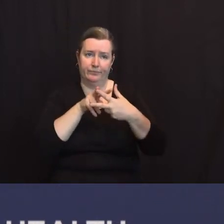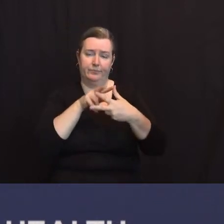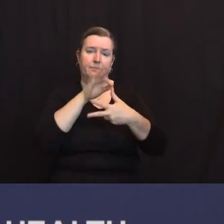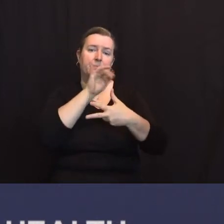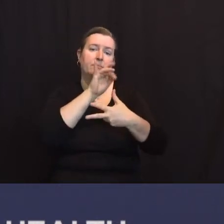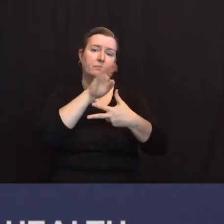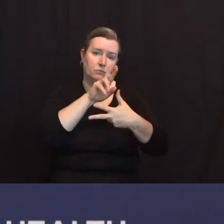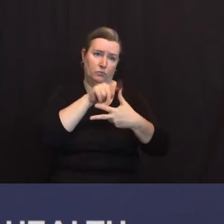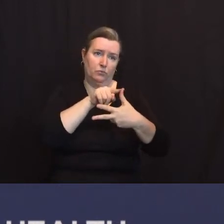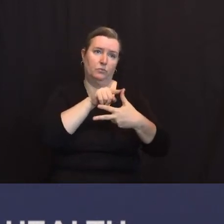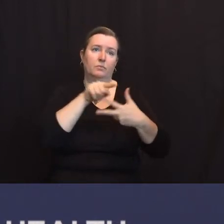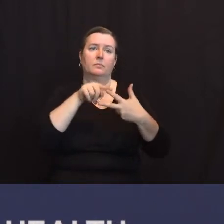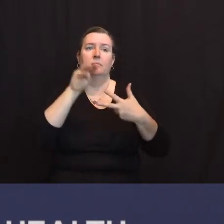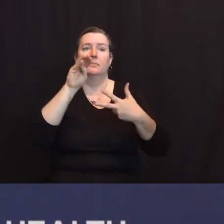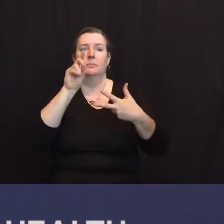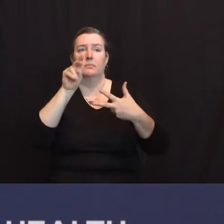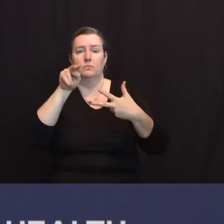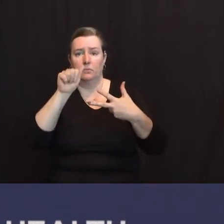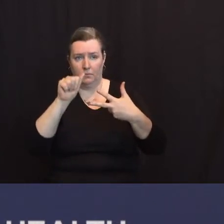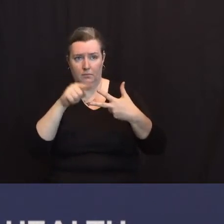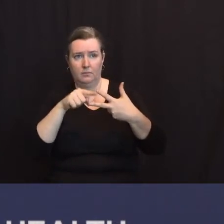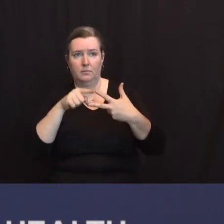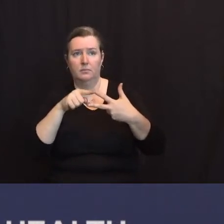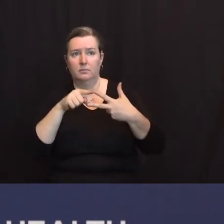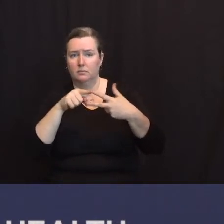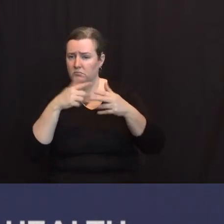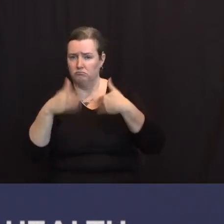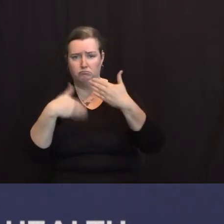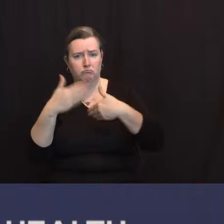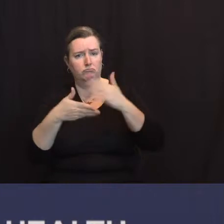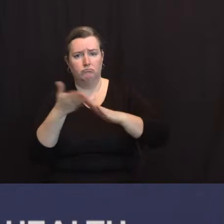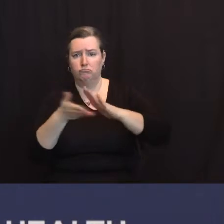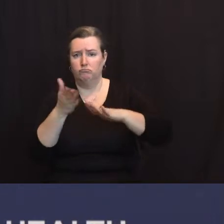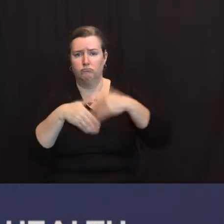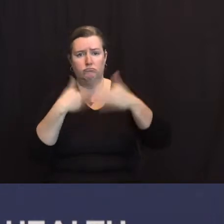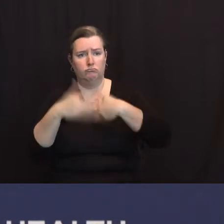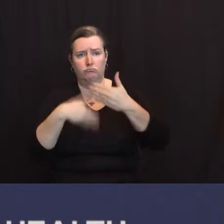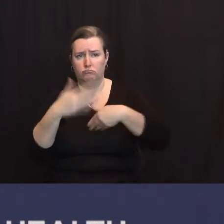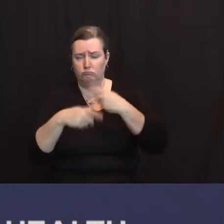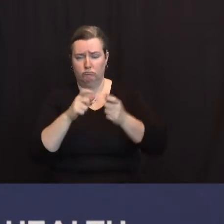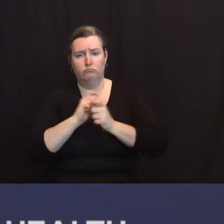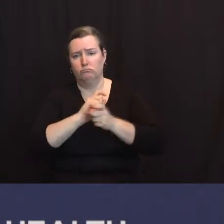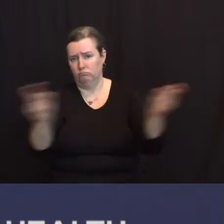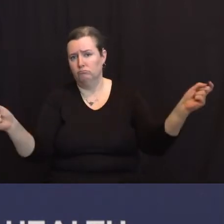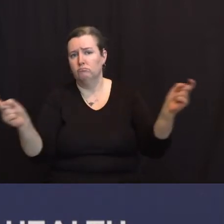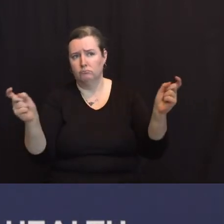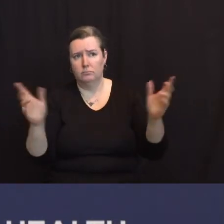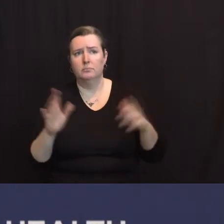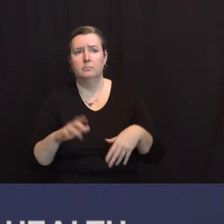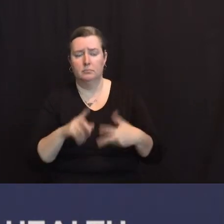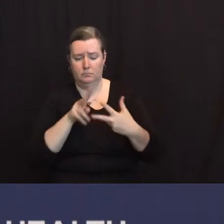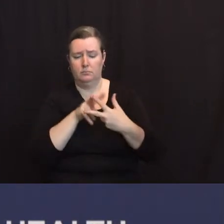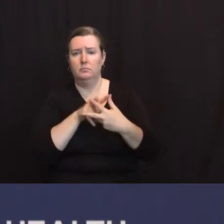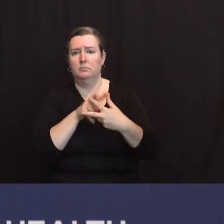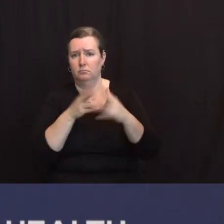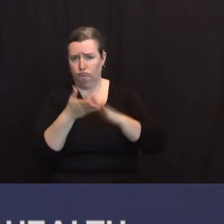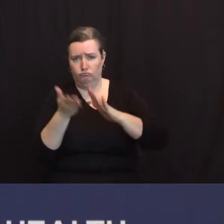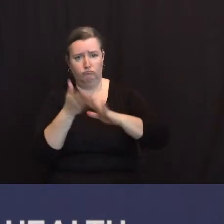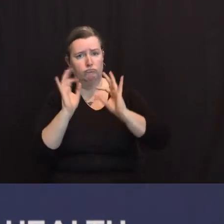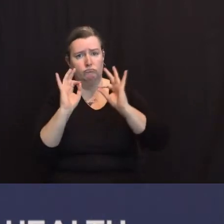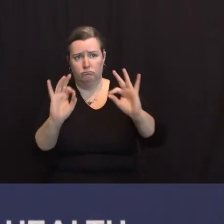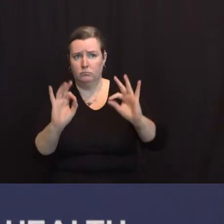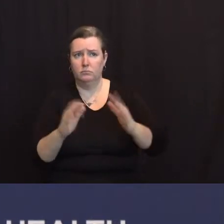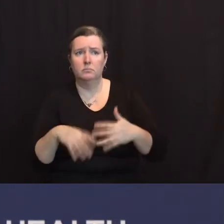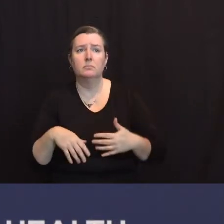pace, incremental improvement, and that's all good, and those are big numbers, so those will continue to go. But when you add